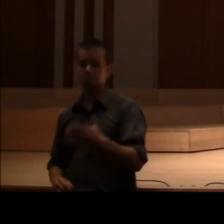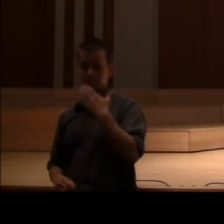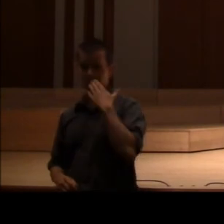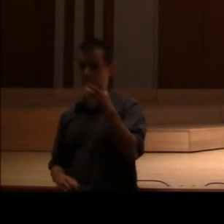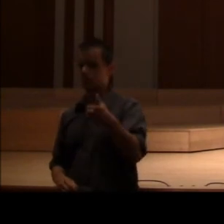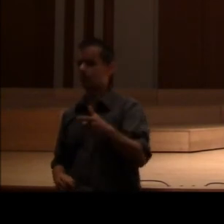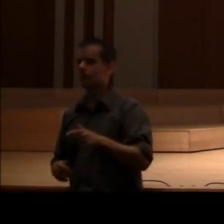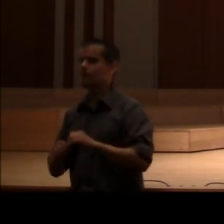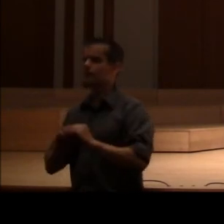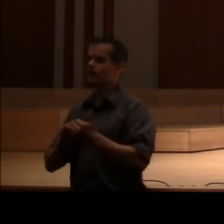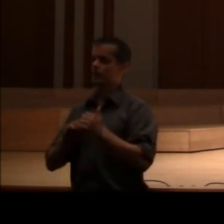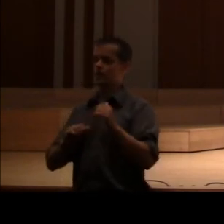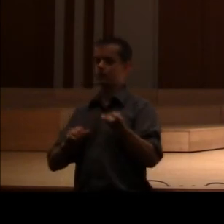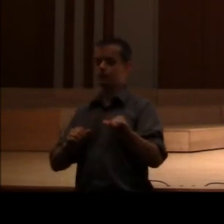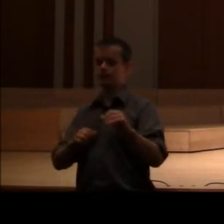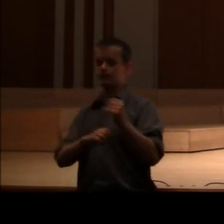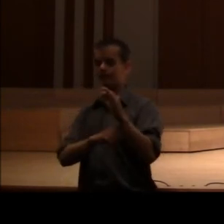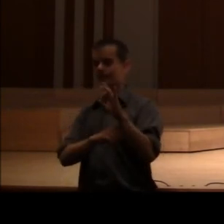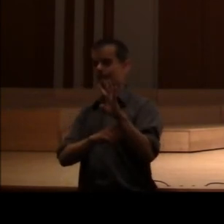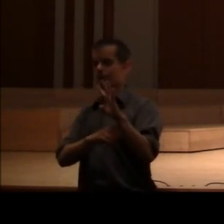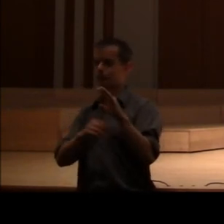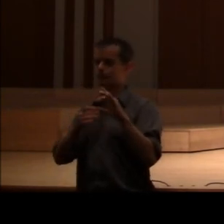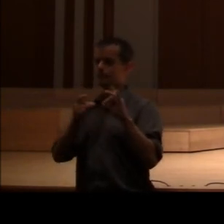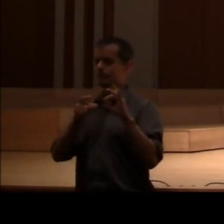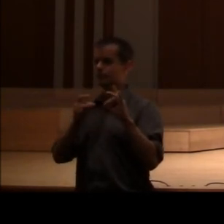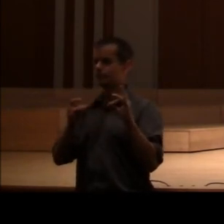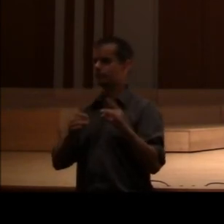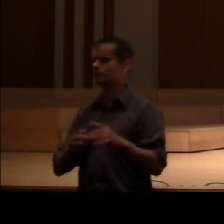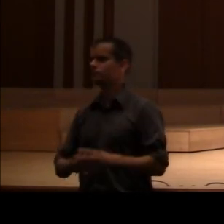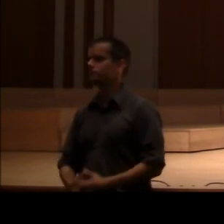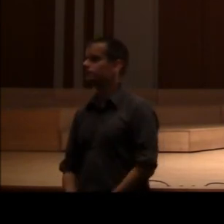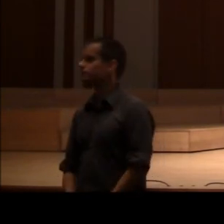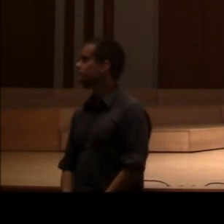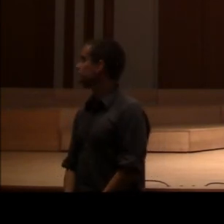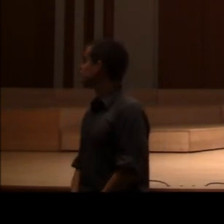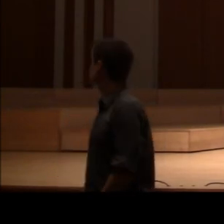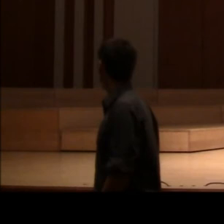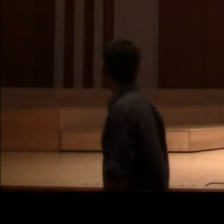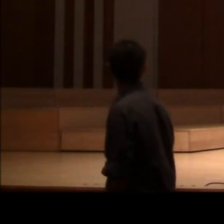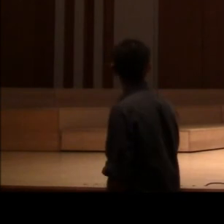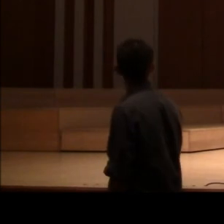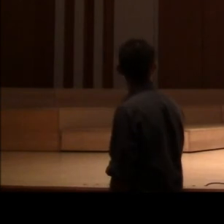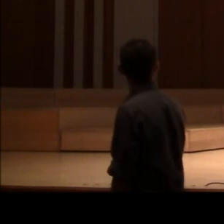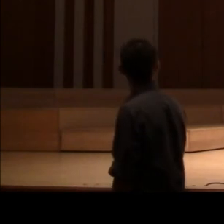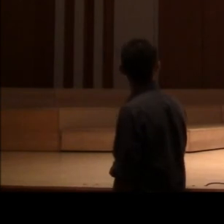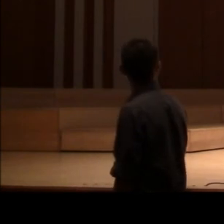how is the message of 1984? How are the events of